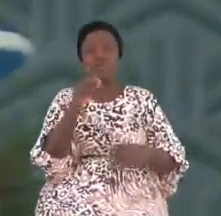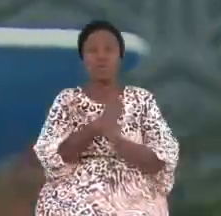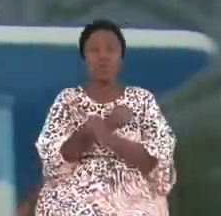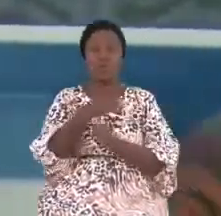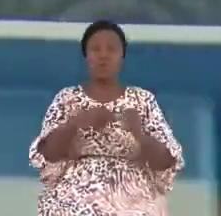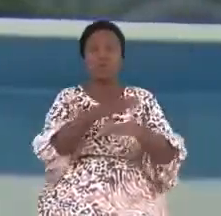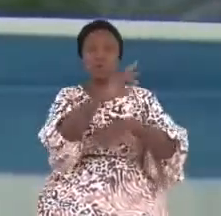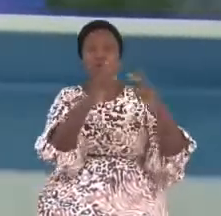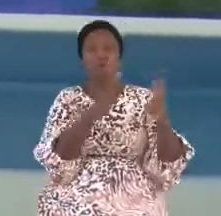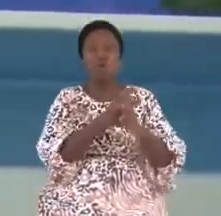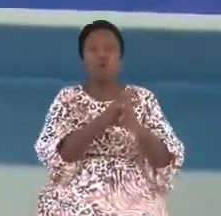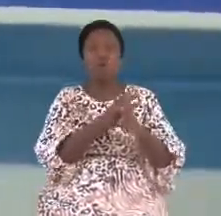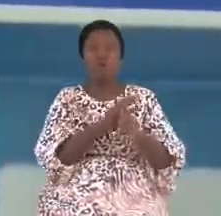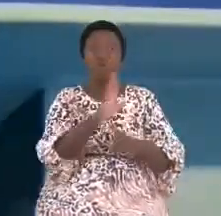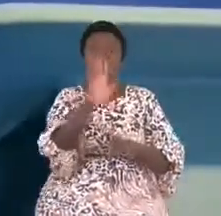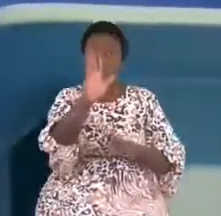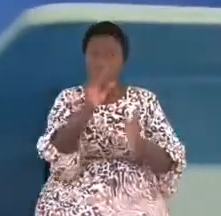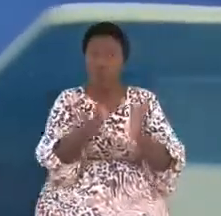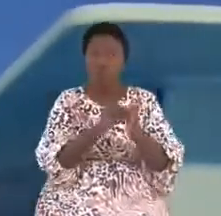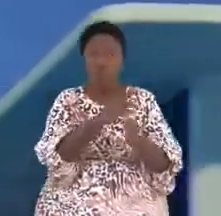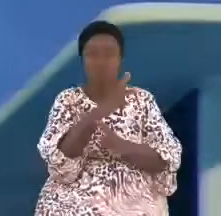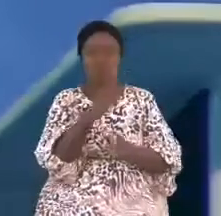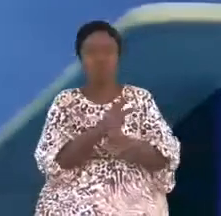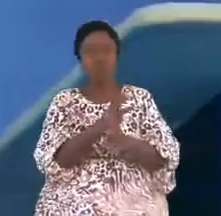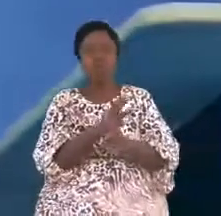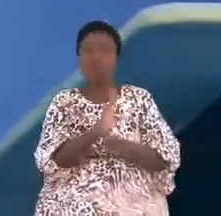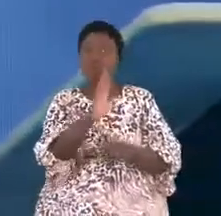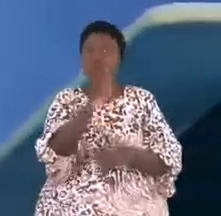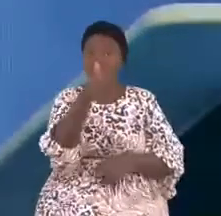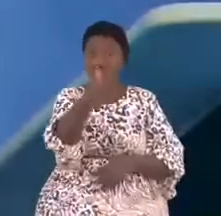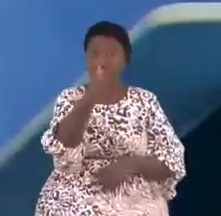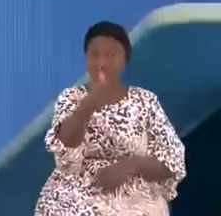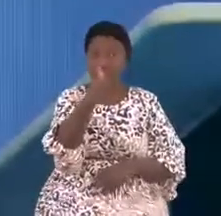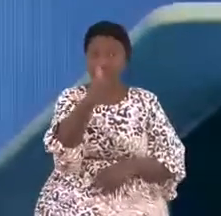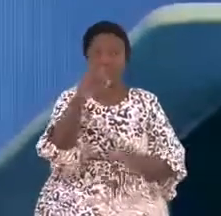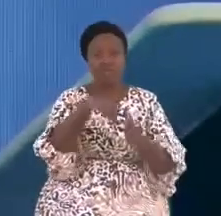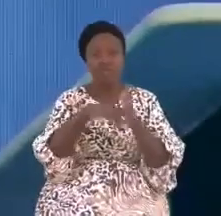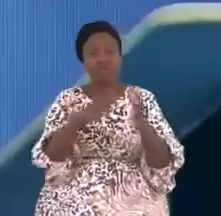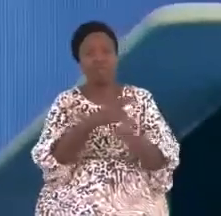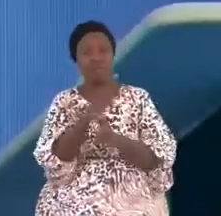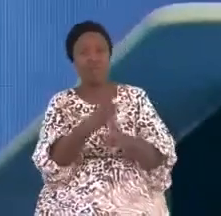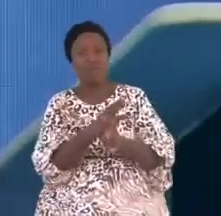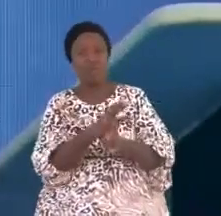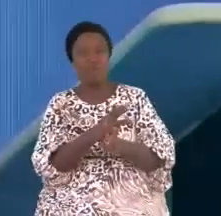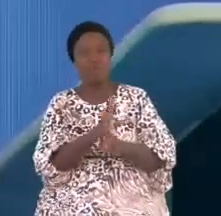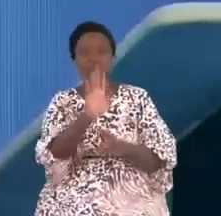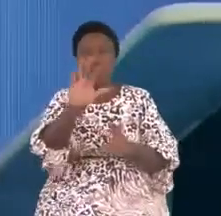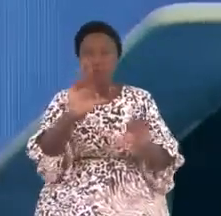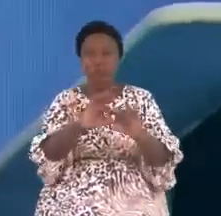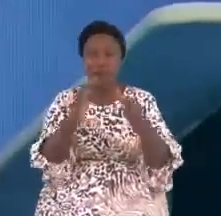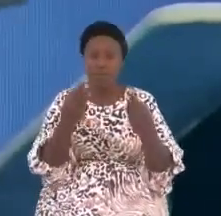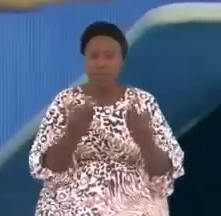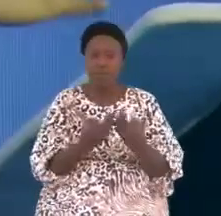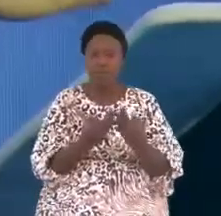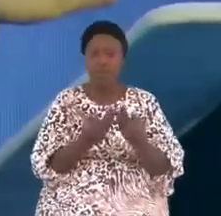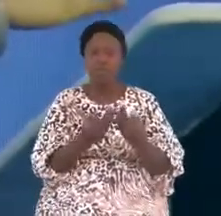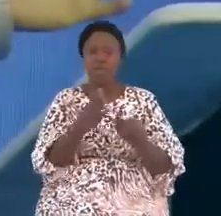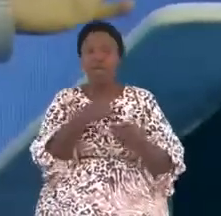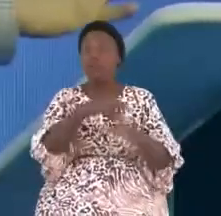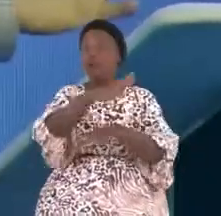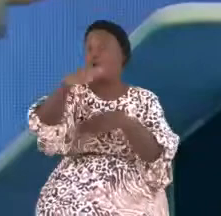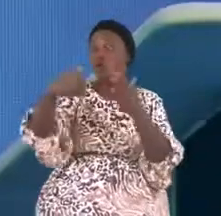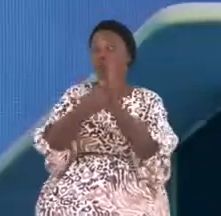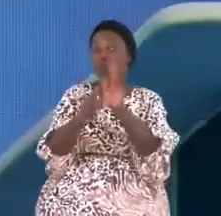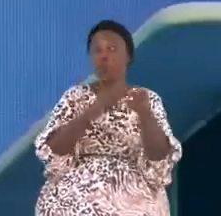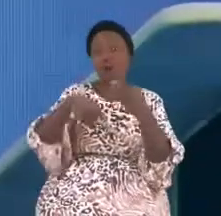world your own world yourself in the world your family and all around